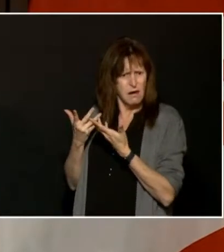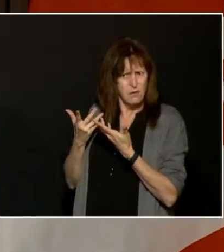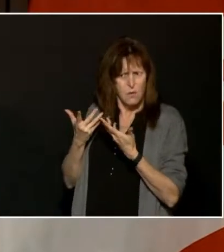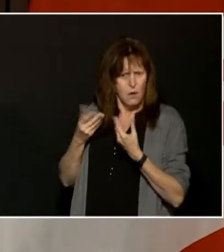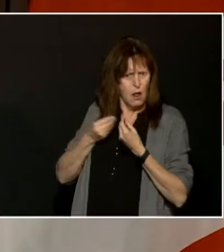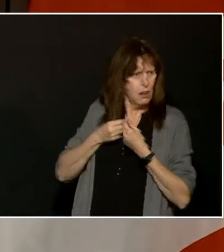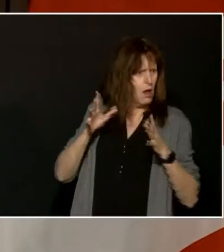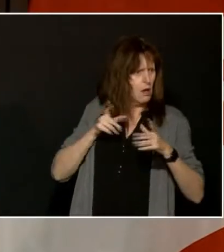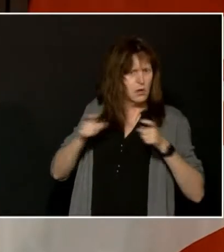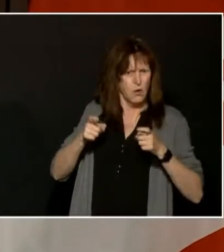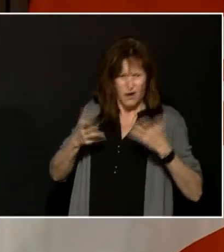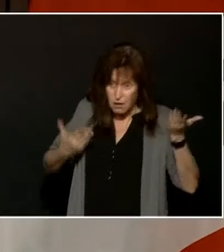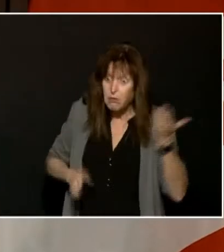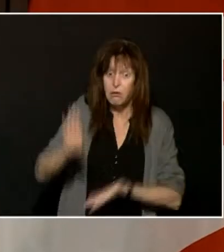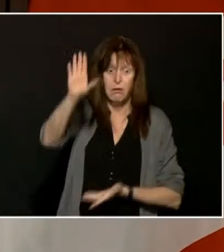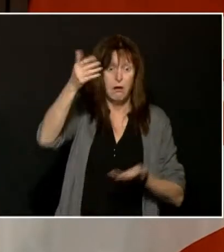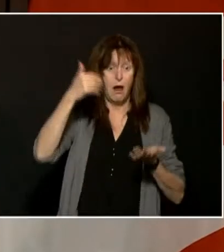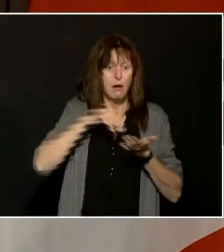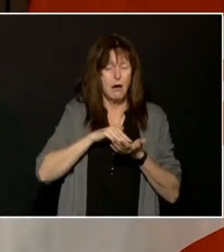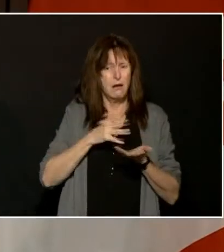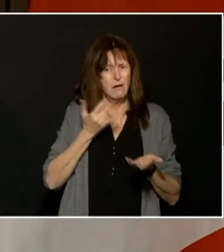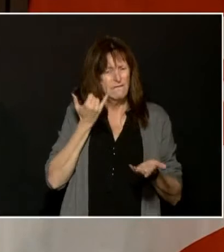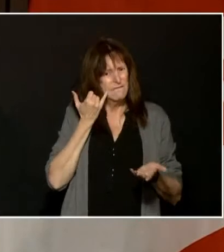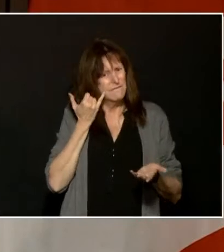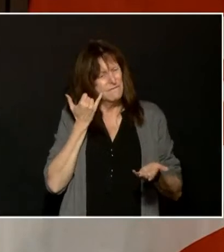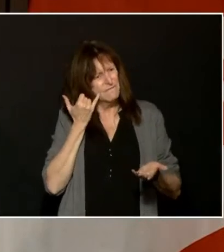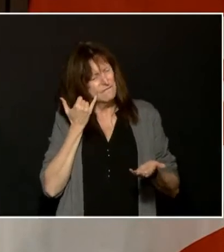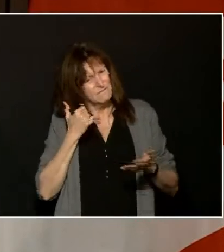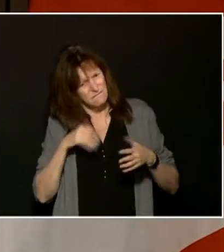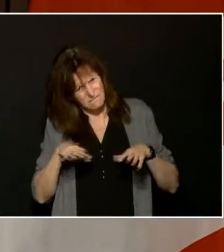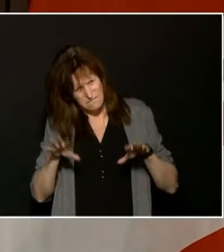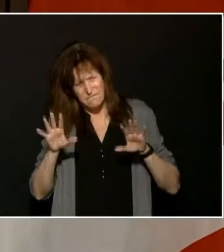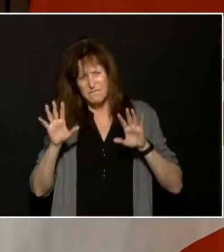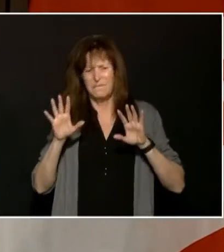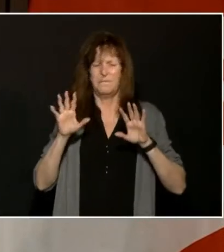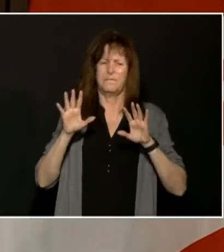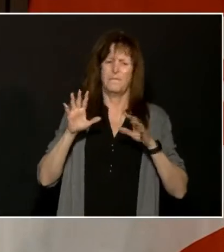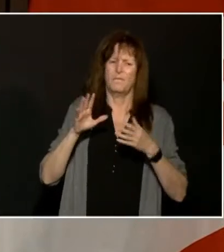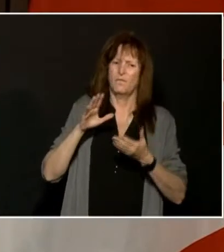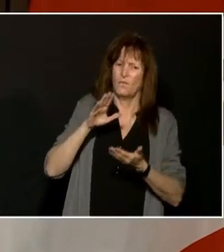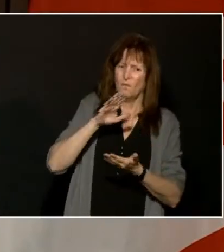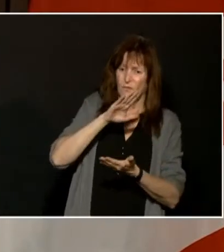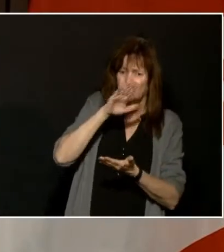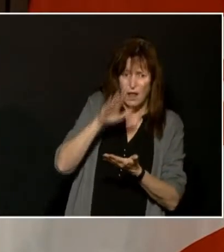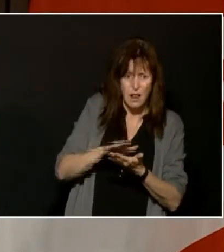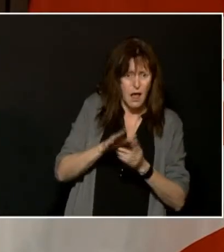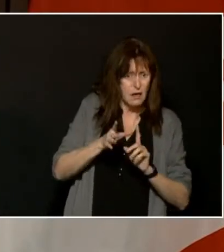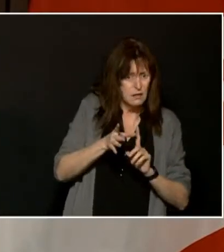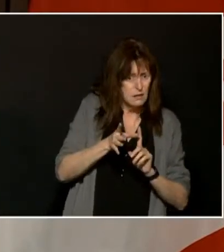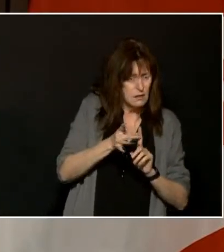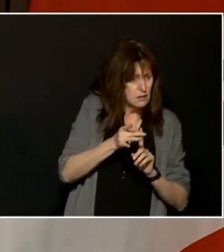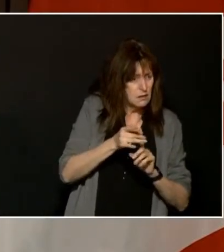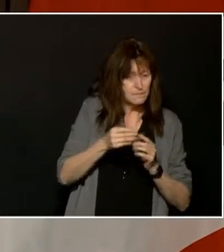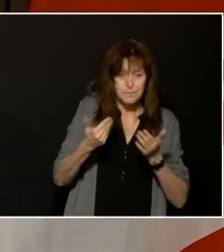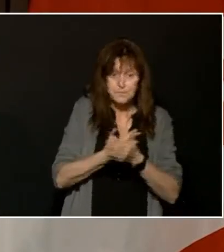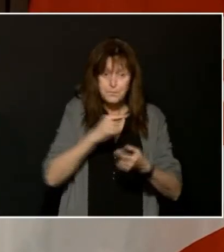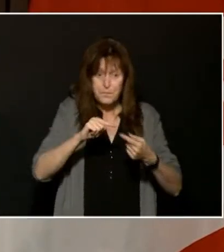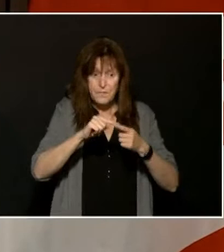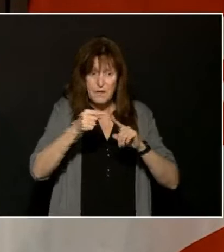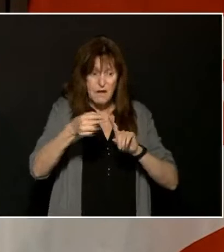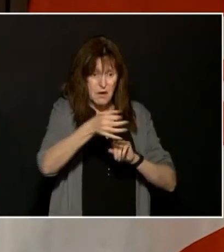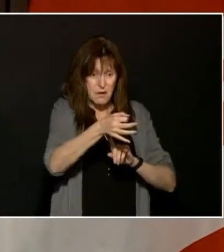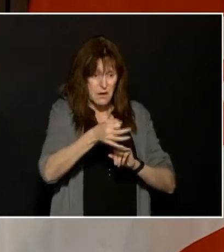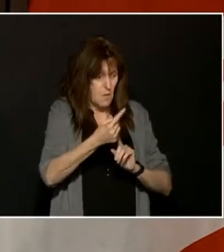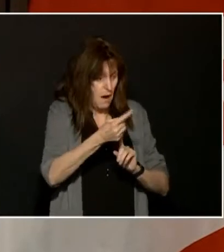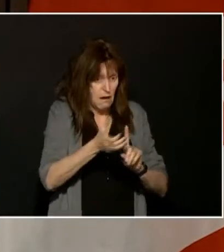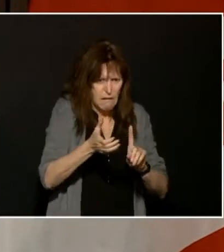cases we have, the better we will be able to control new variants as they emerge. So the outlook is cautiously optimistic,